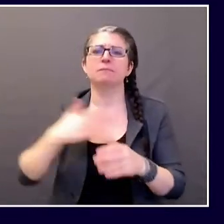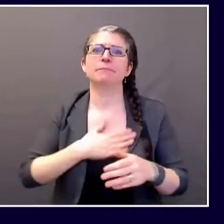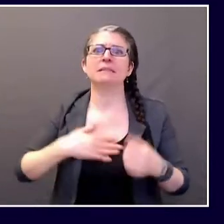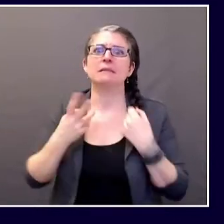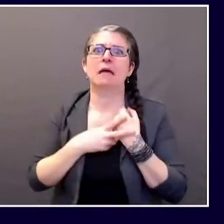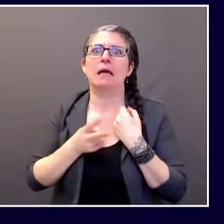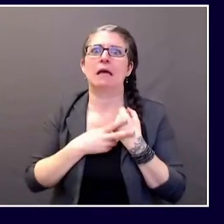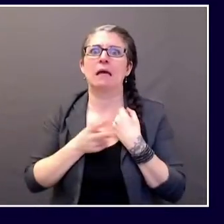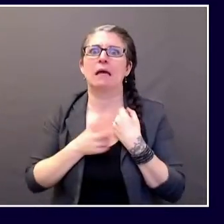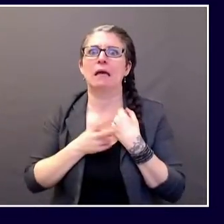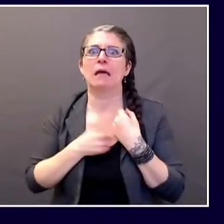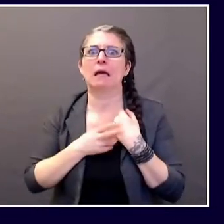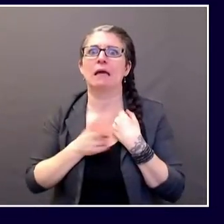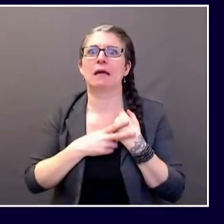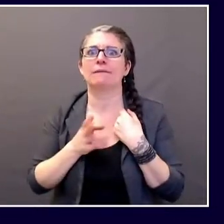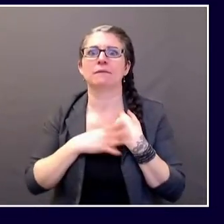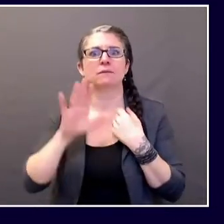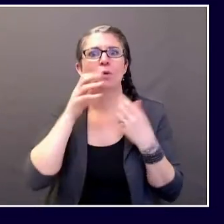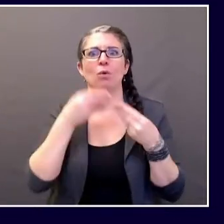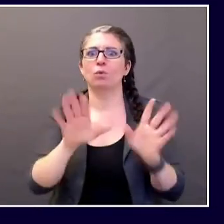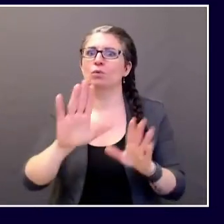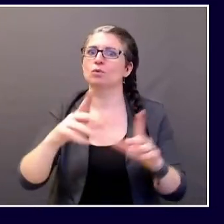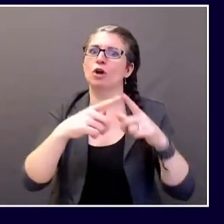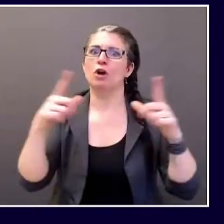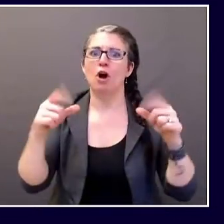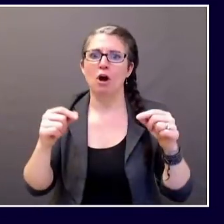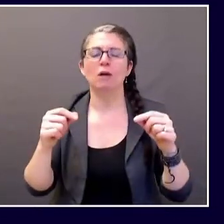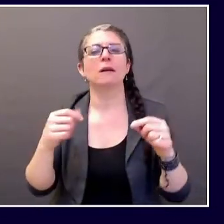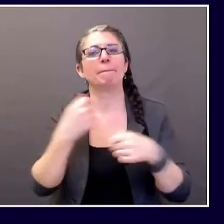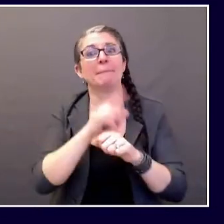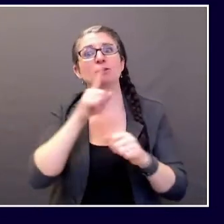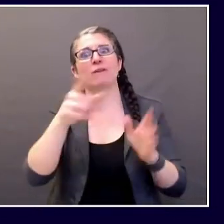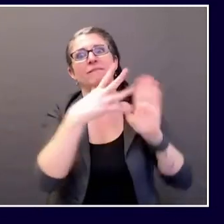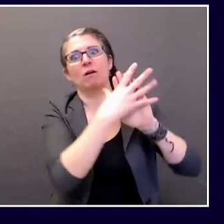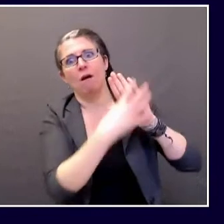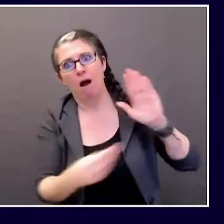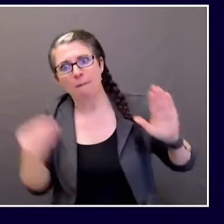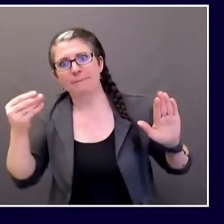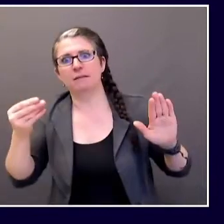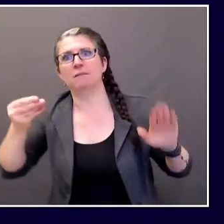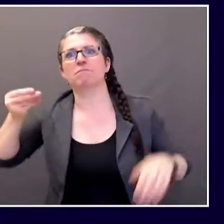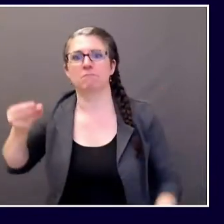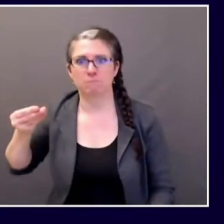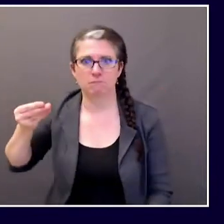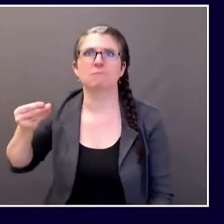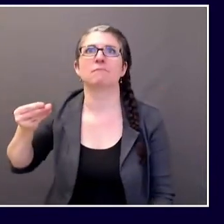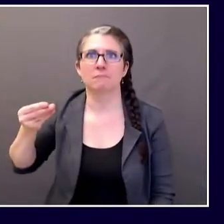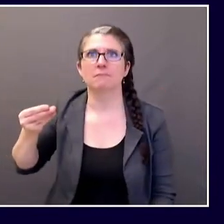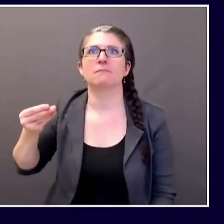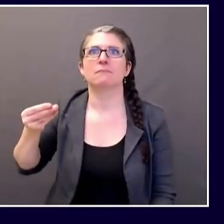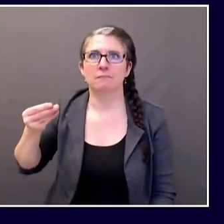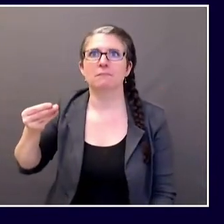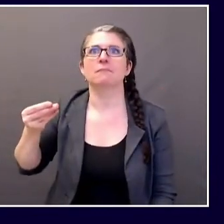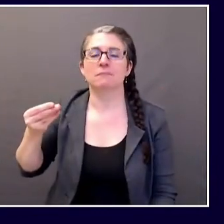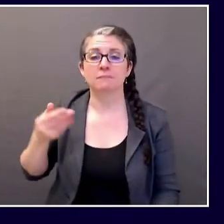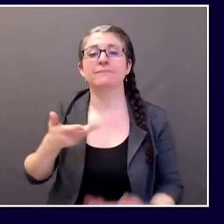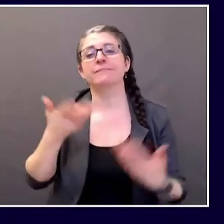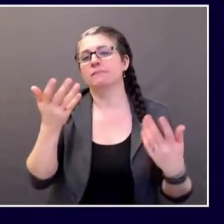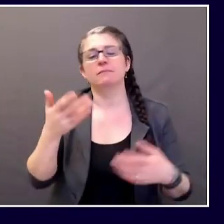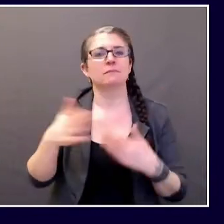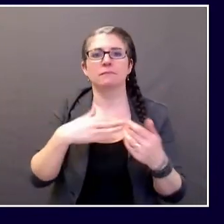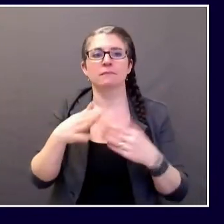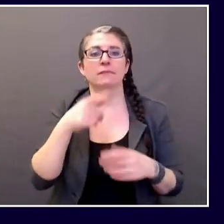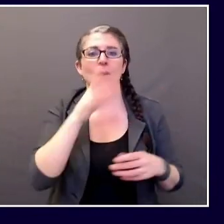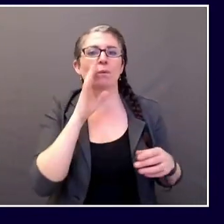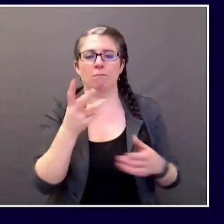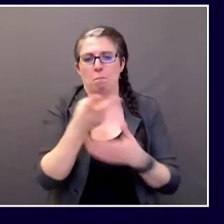your vaccine card that says that you've had 1 dose if it's a Johnson & Johnson vaccine, or 2 doses if it's Pfizer or Moderna.